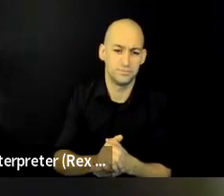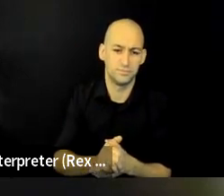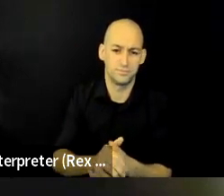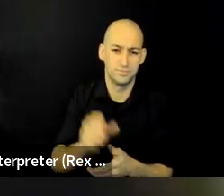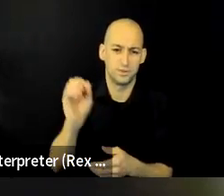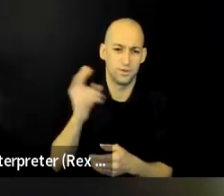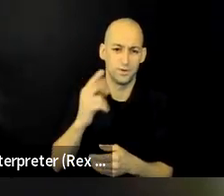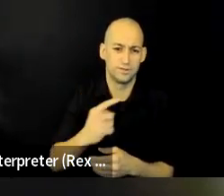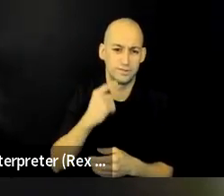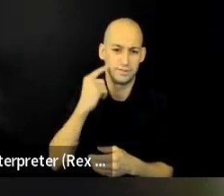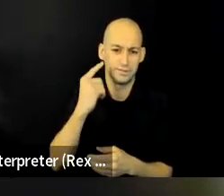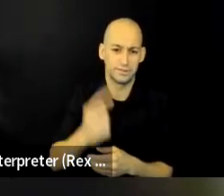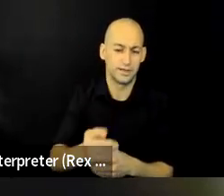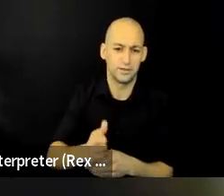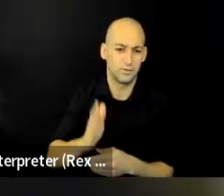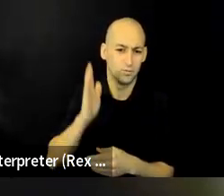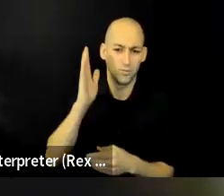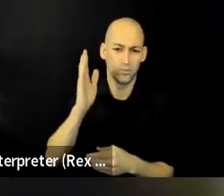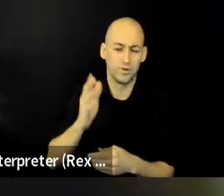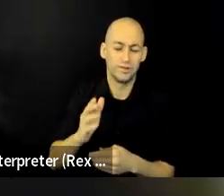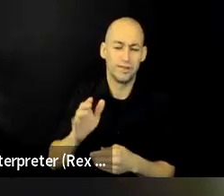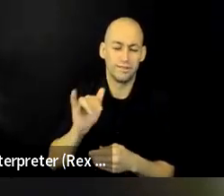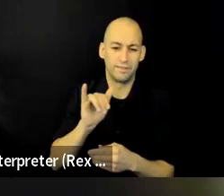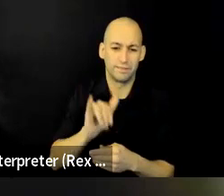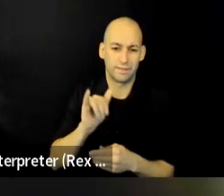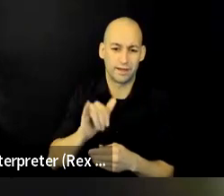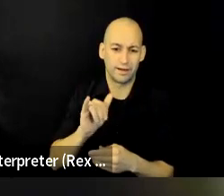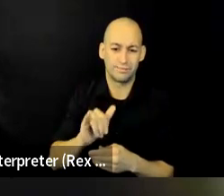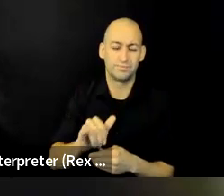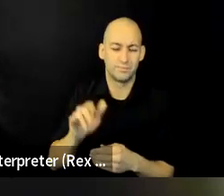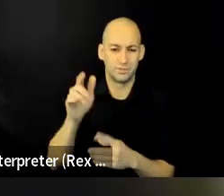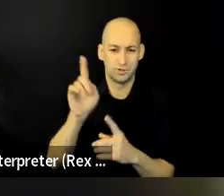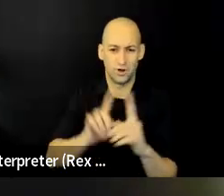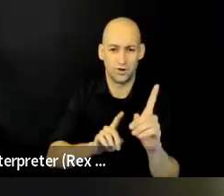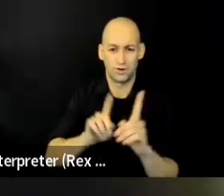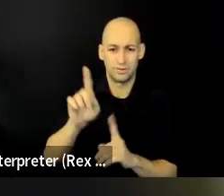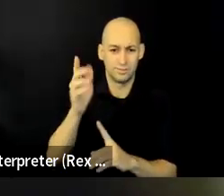there. Oh, say does that